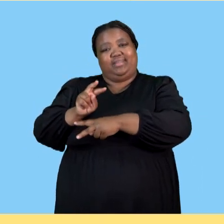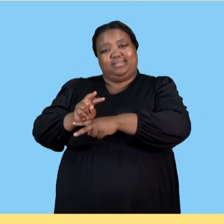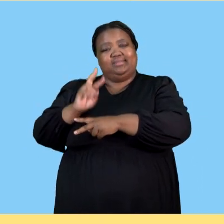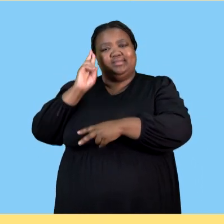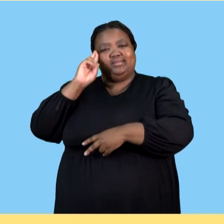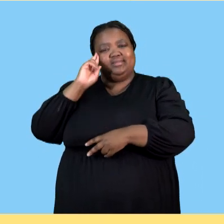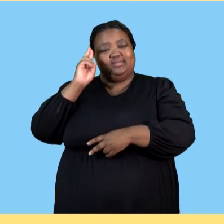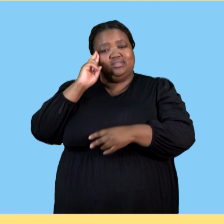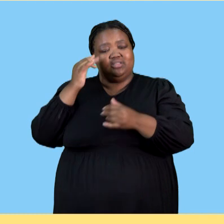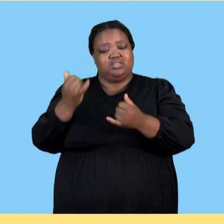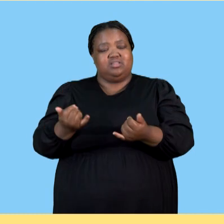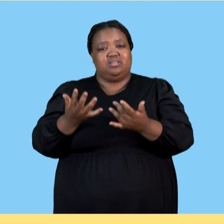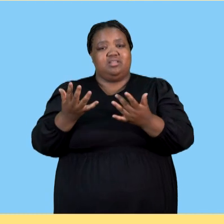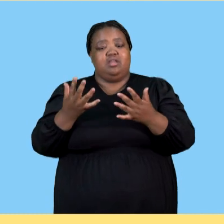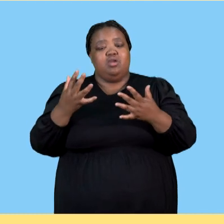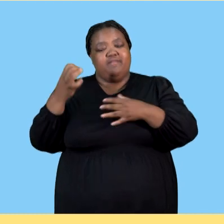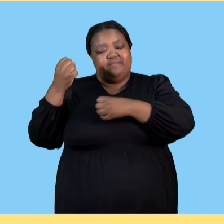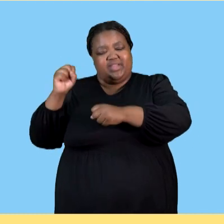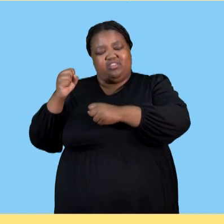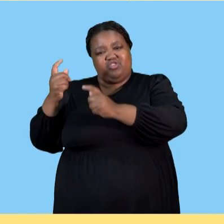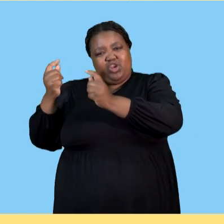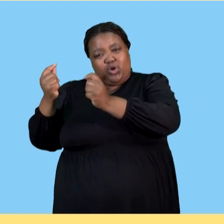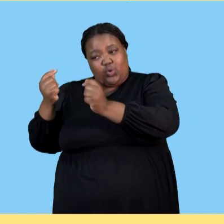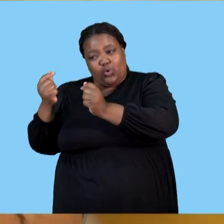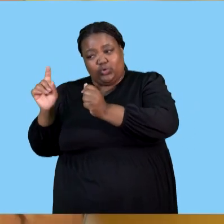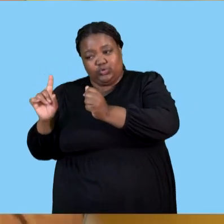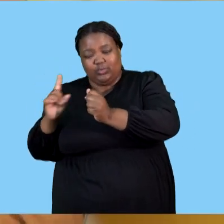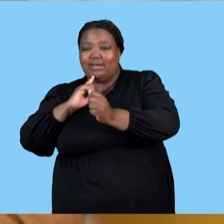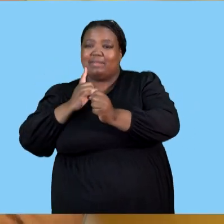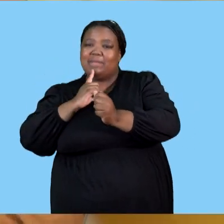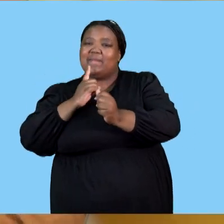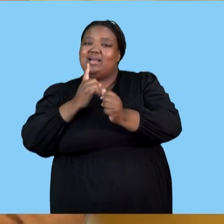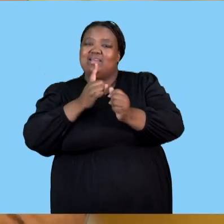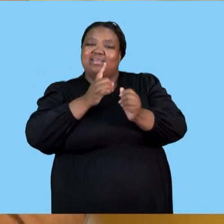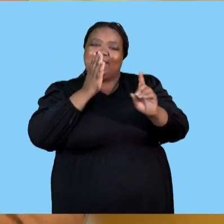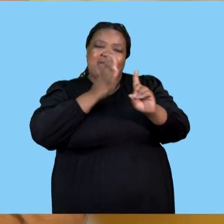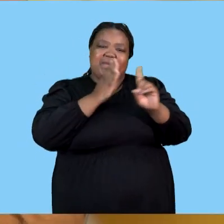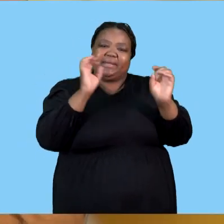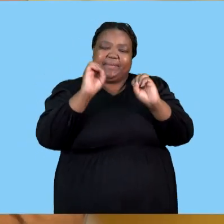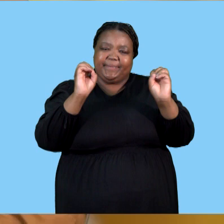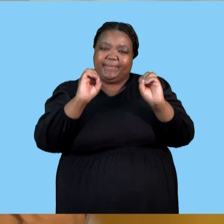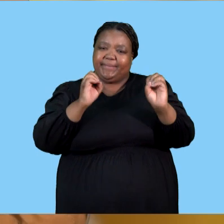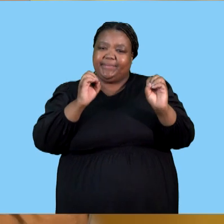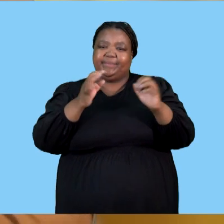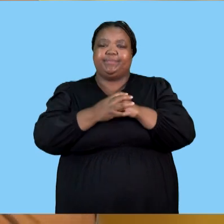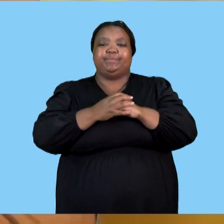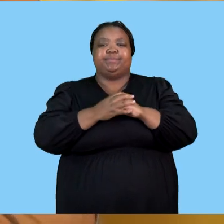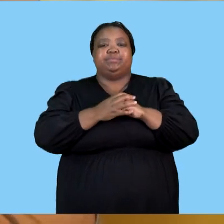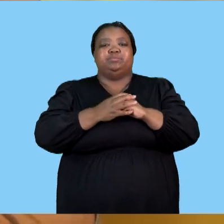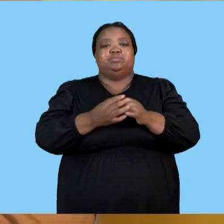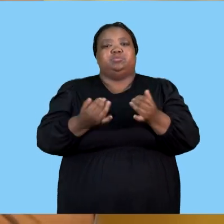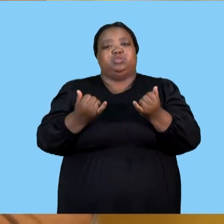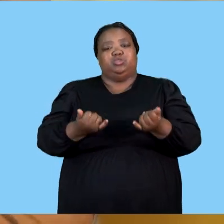the overheads are costs that are incurred in the factory, but not direct. But not